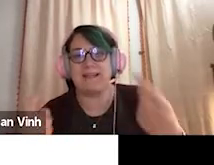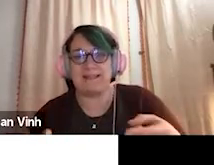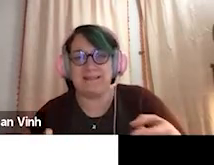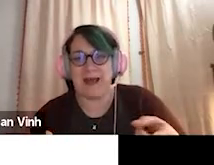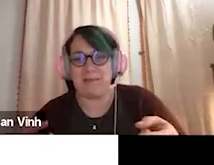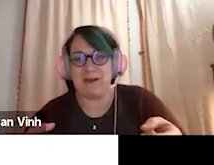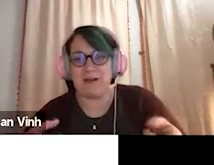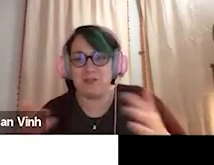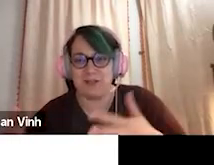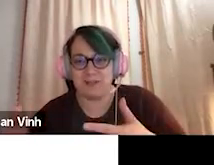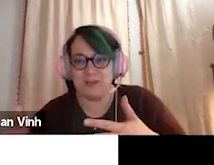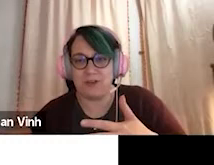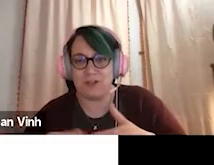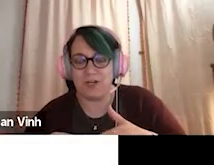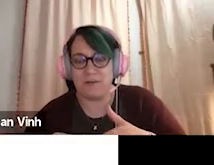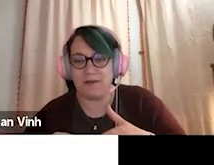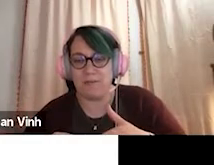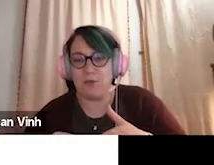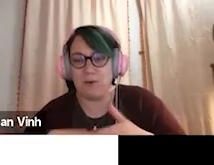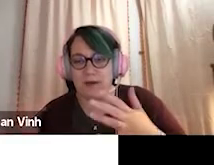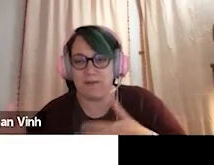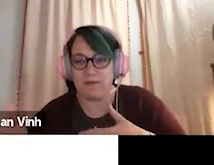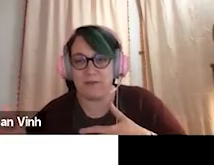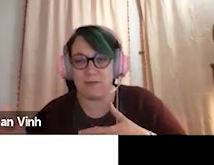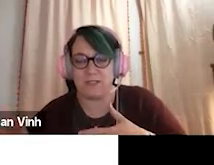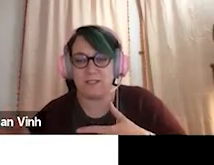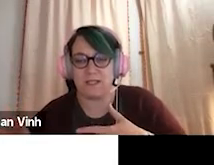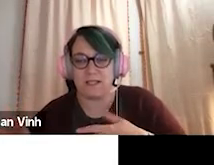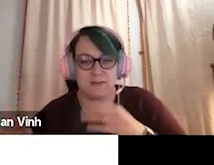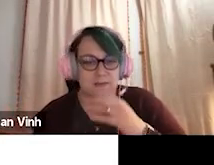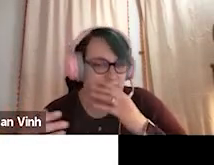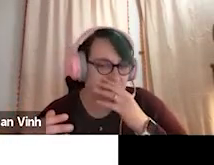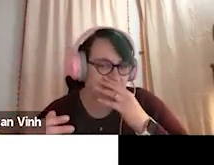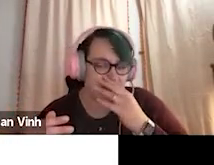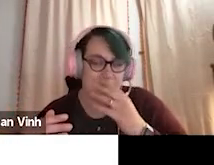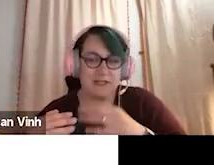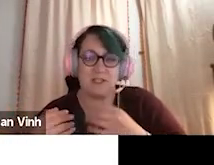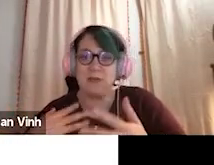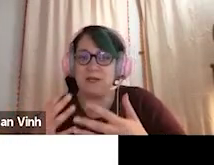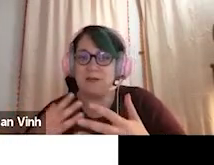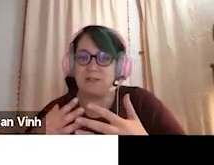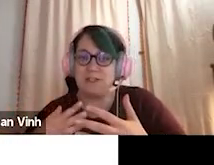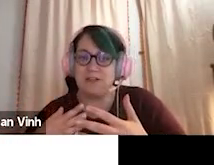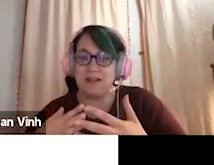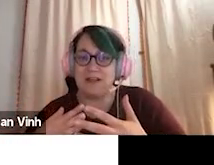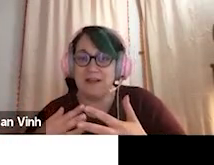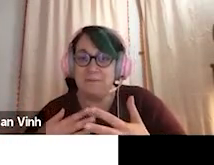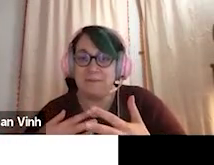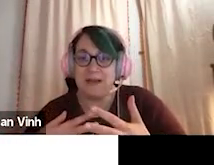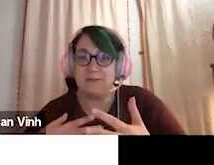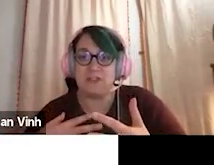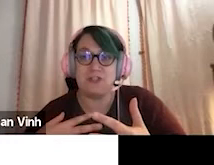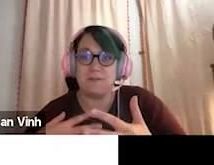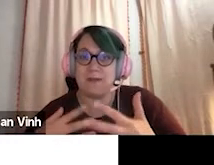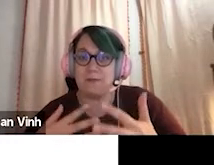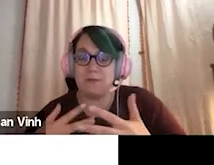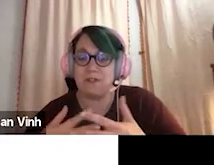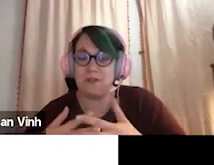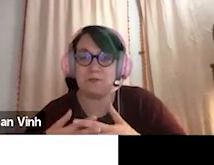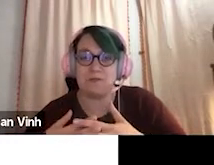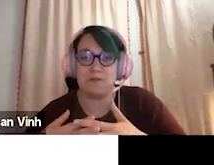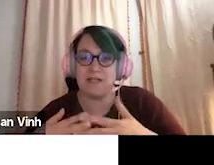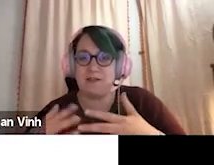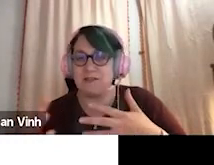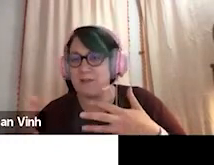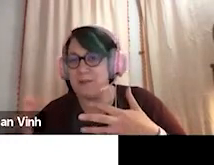that to the next step. And I know, Jessica, you're going to share about more about everyday routines and activities. And so I just wanted to maybe share that I'm sure sometimes when we